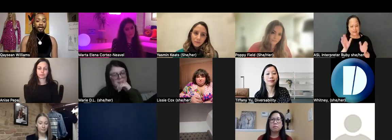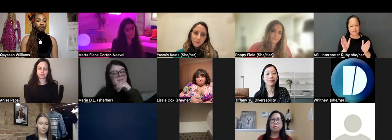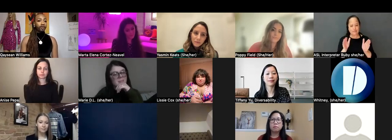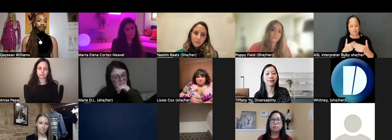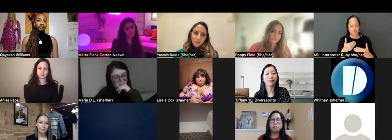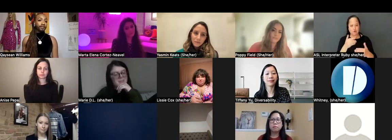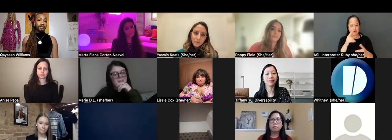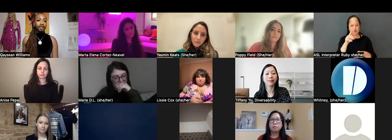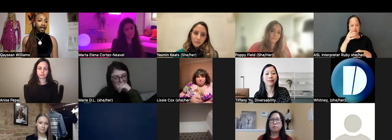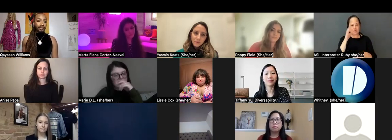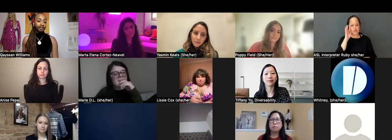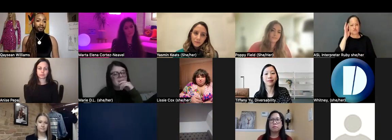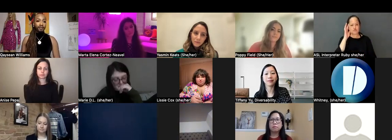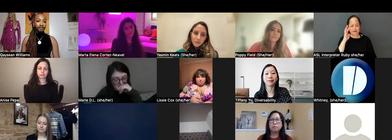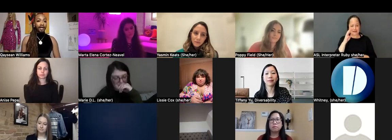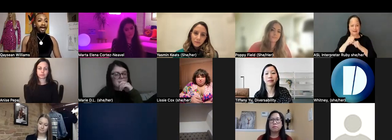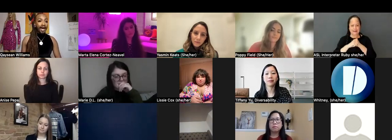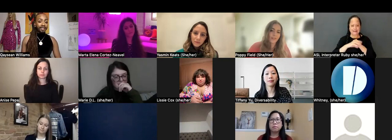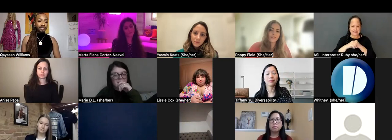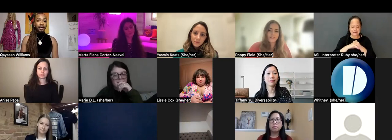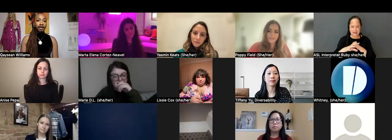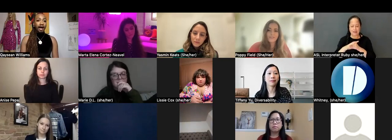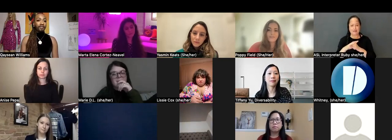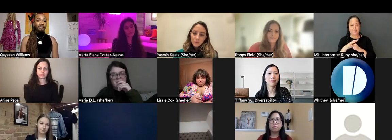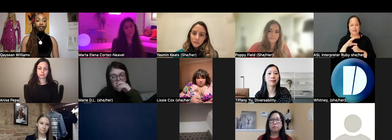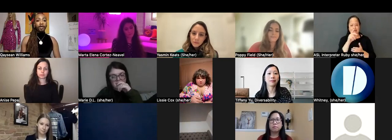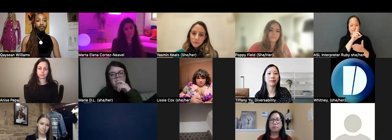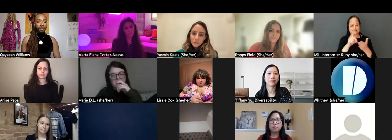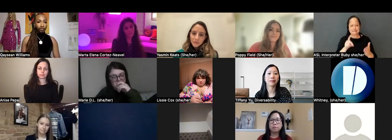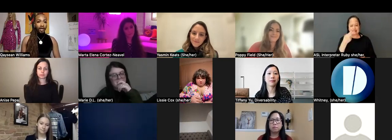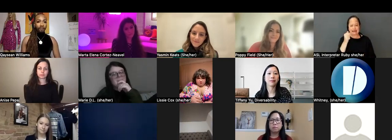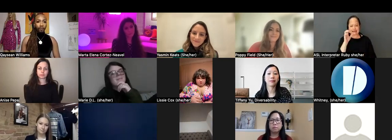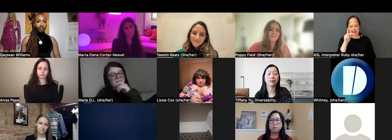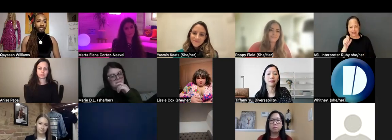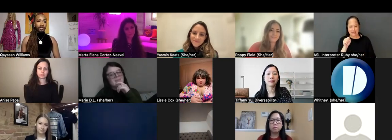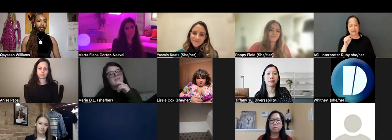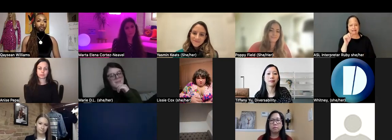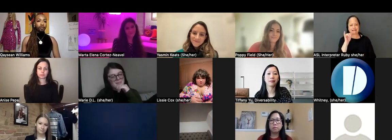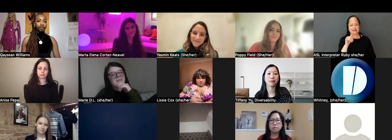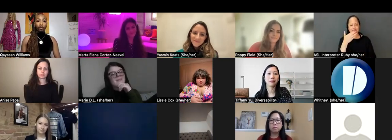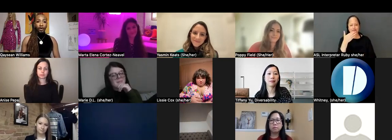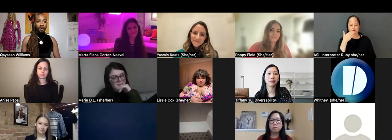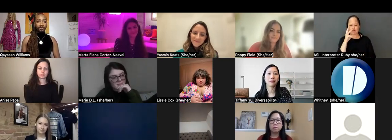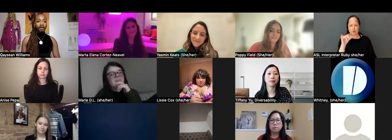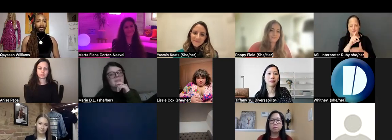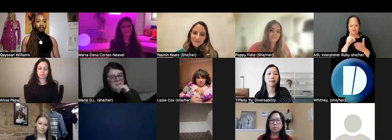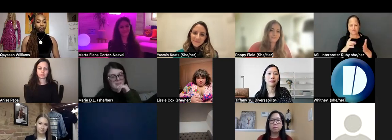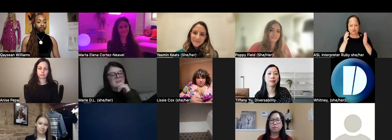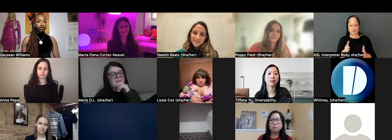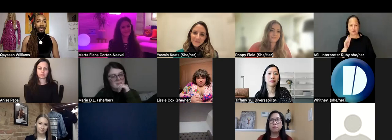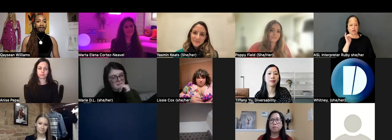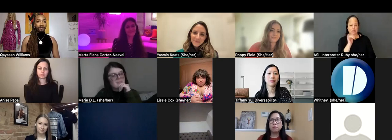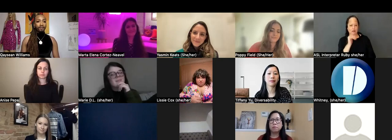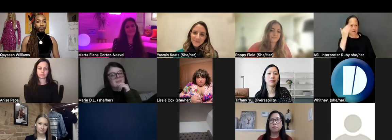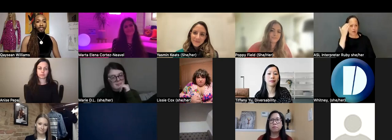and creating different designs and different design hacks, I think that would be a great way for designers to be aware and